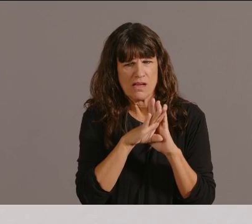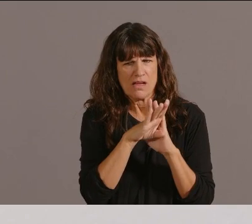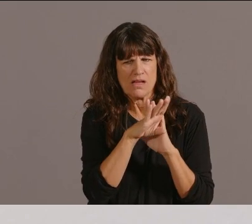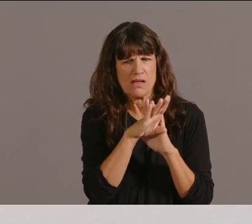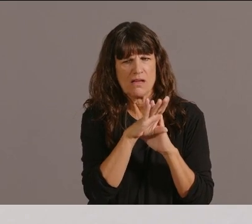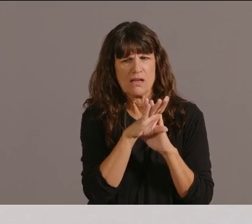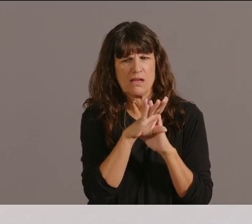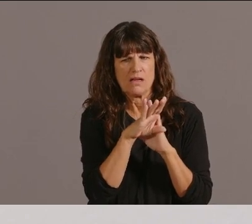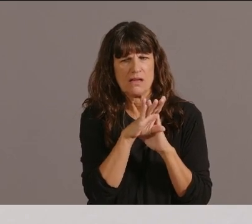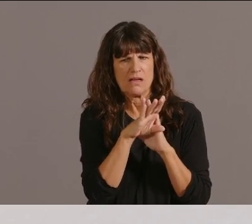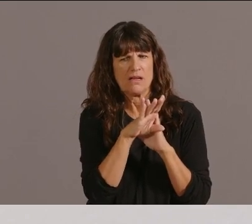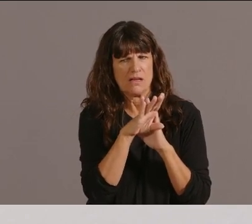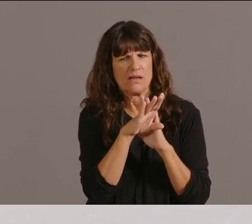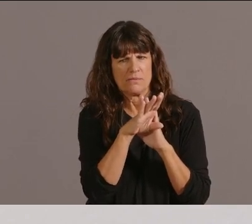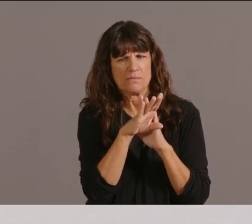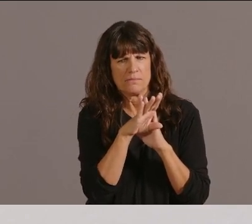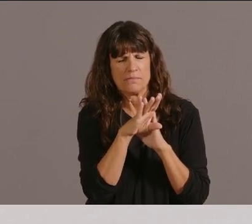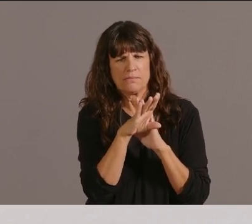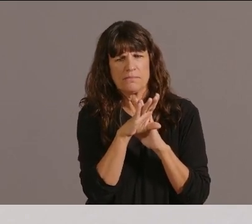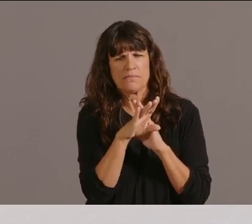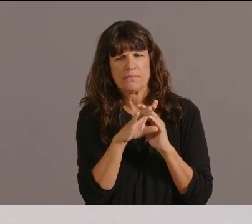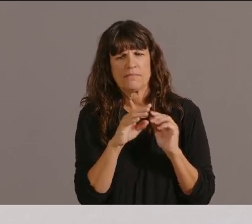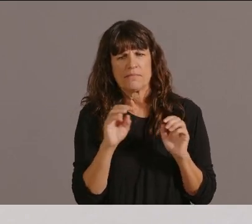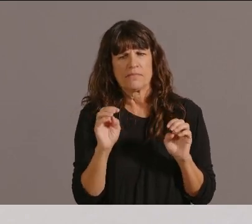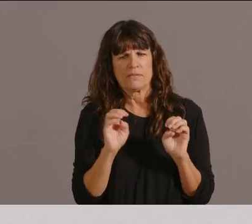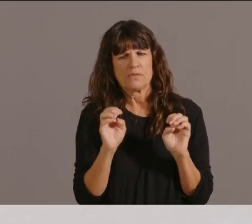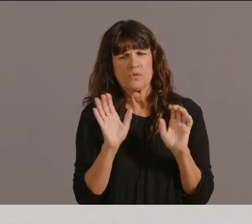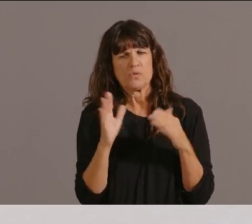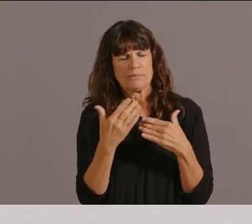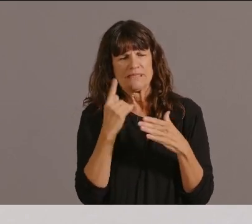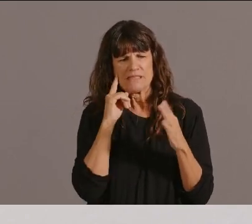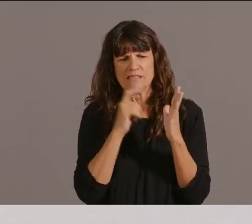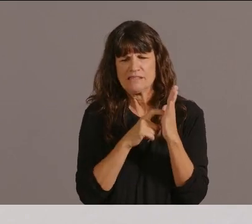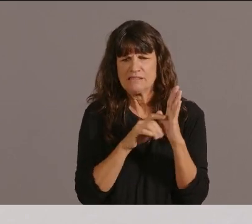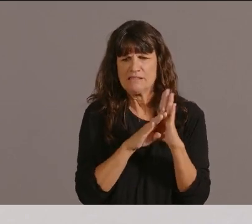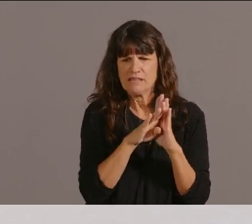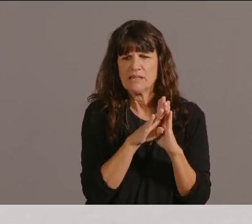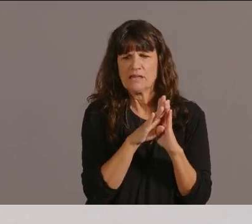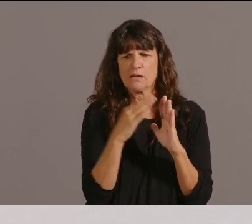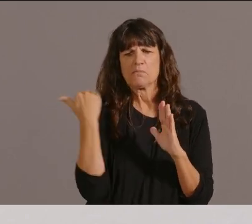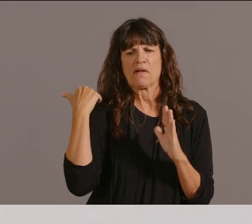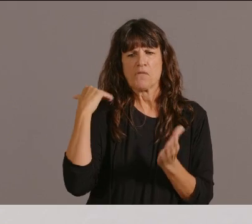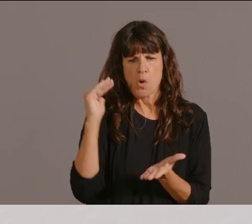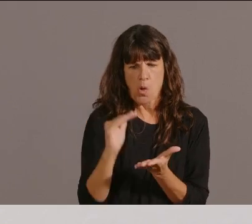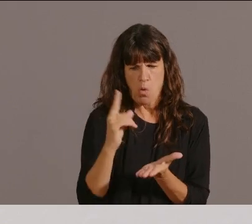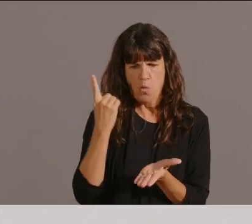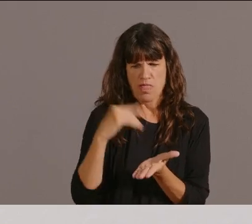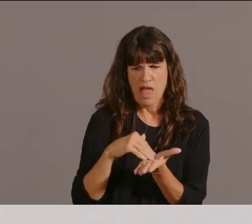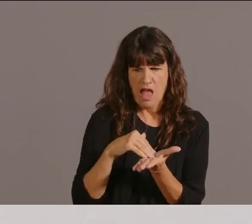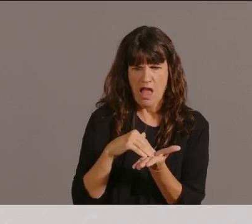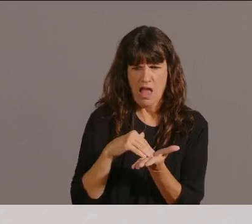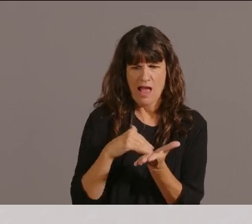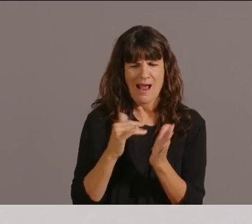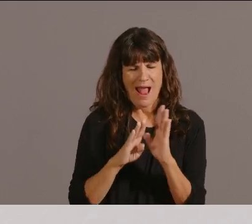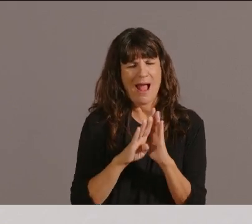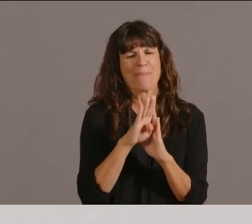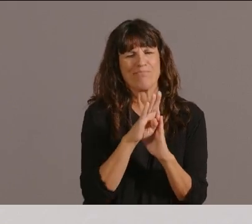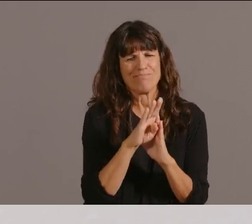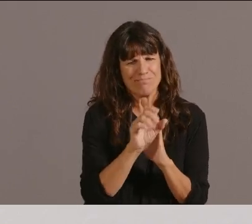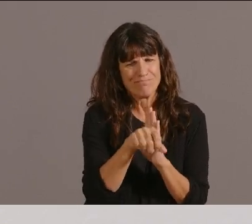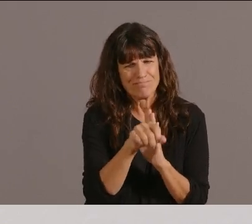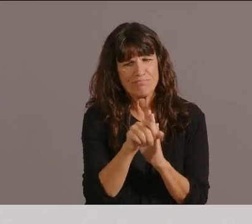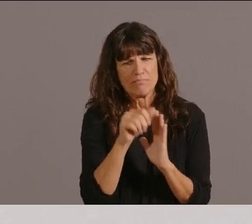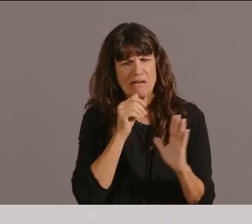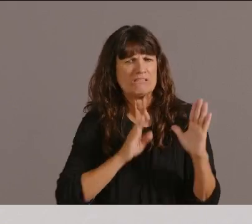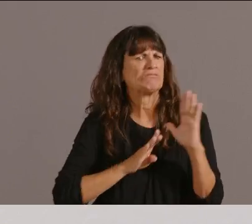the week it dropped below 1,000. It went back up above 1,000. So we continue to monitor. I don't know that I have a great reason for